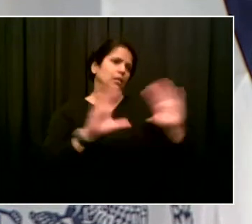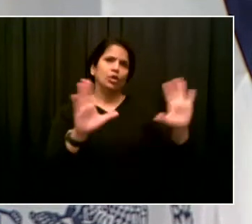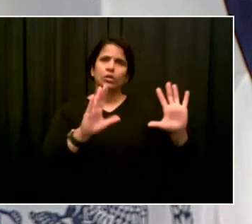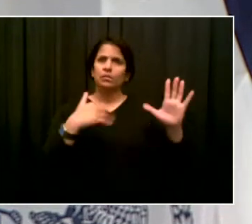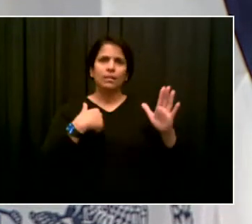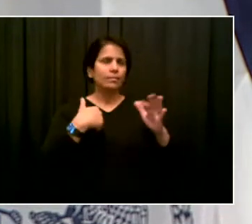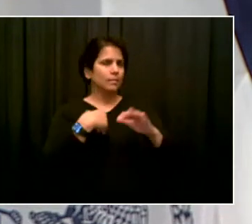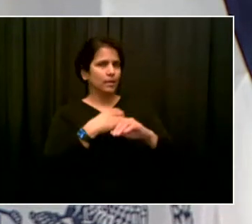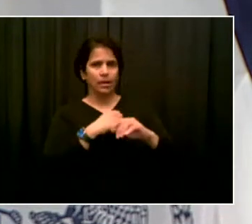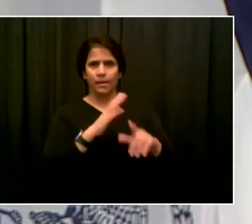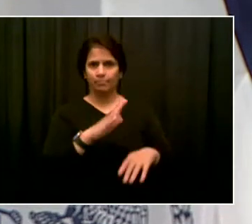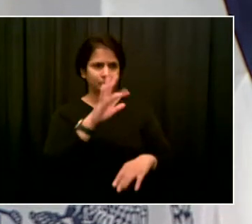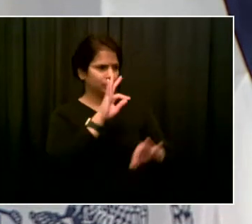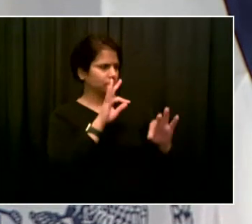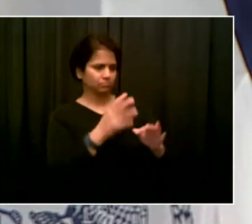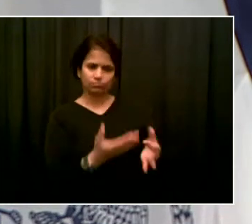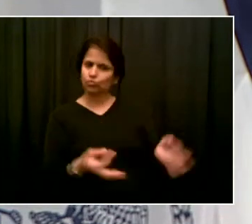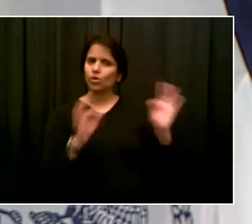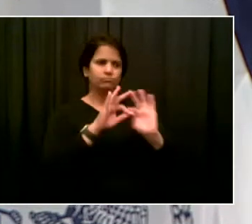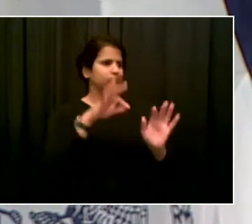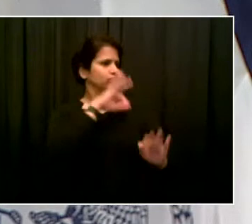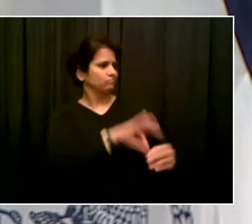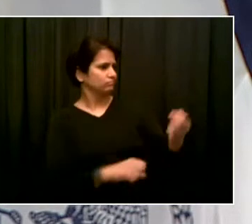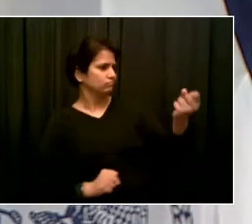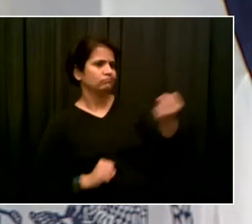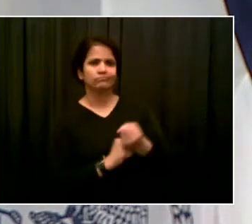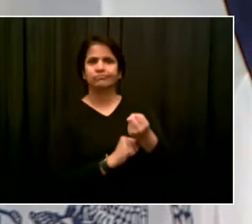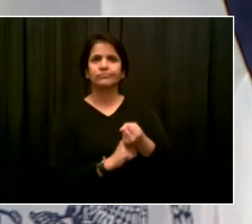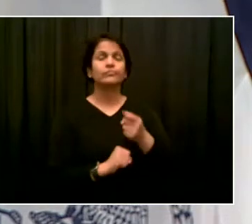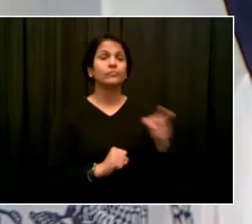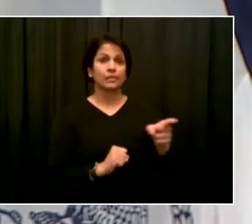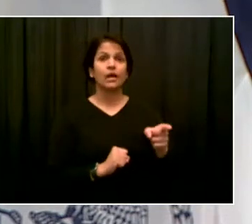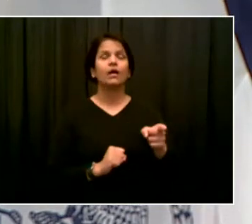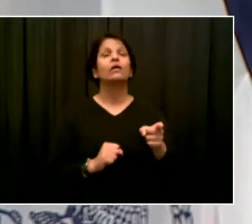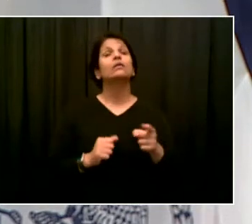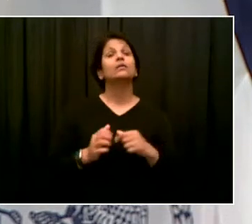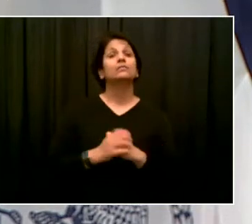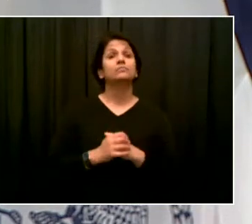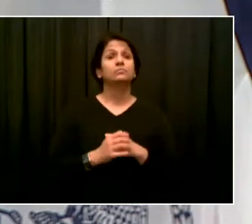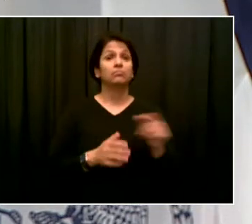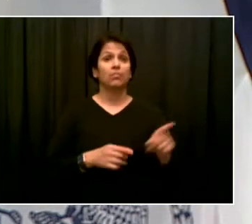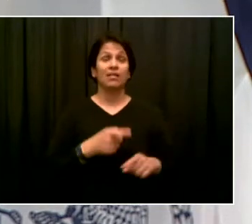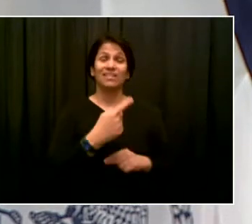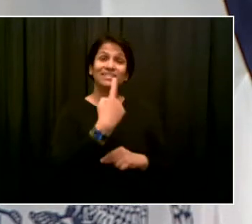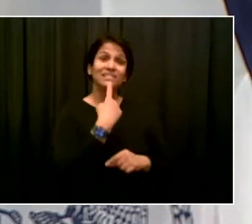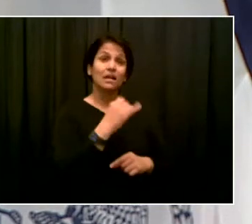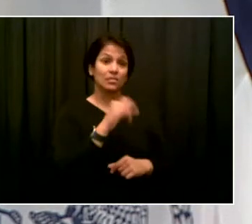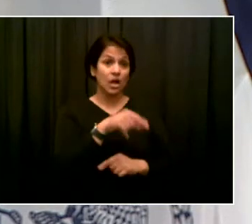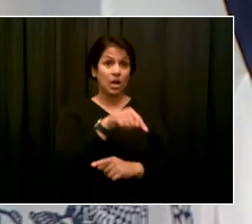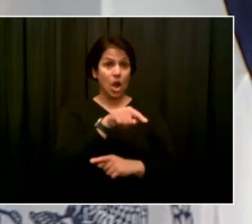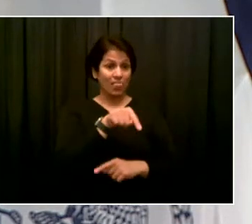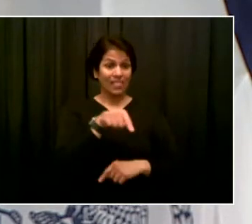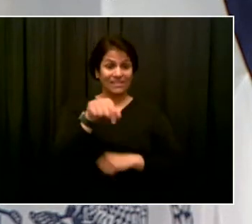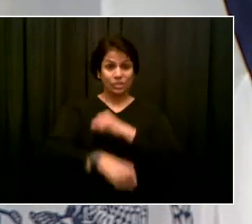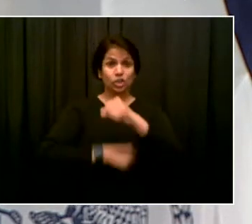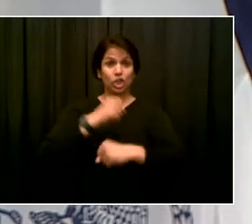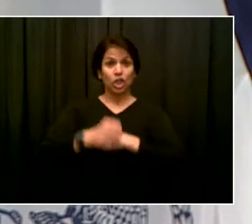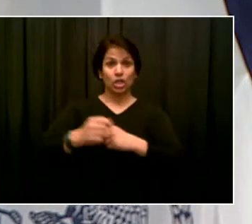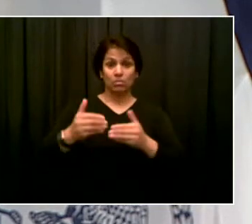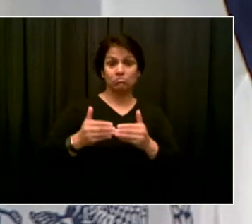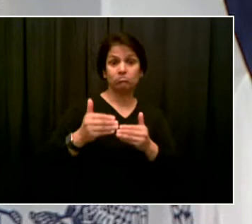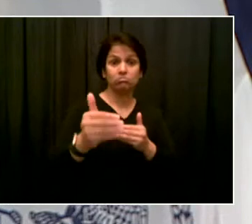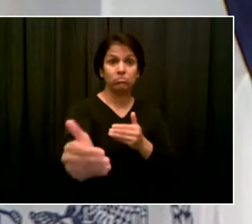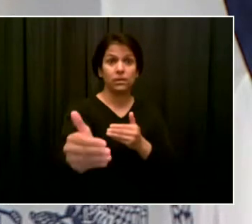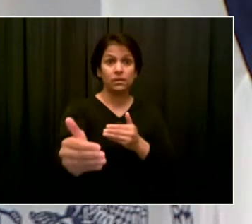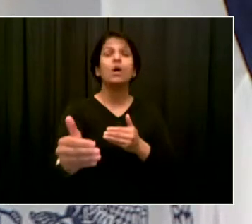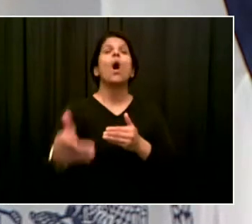we've said is we're going to expand it citywide in the course of the next fiscal year, which starts in July, goes all the